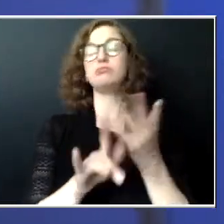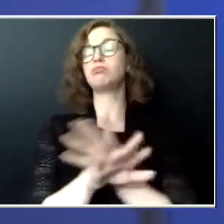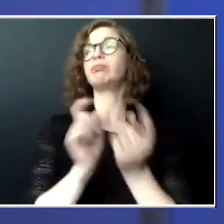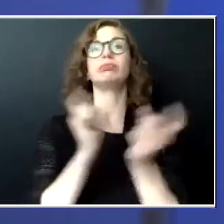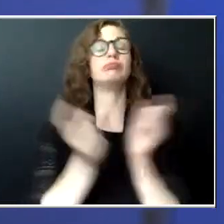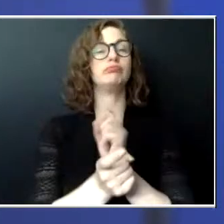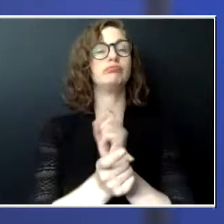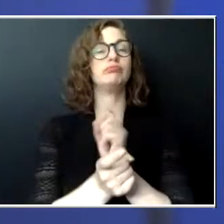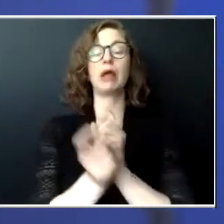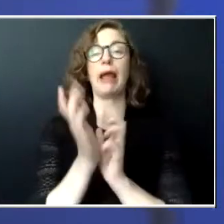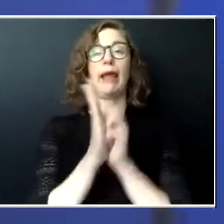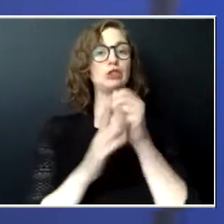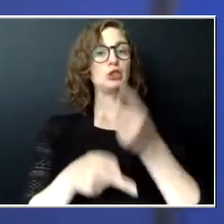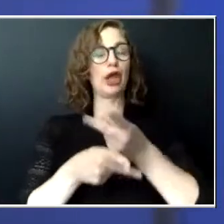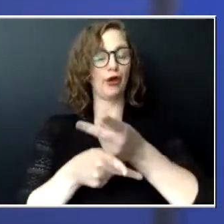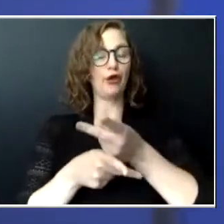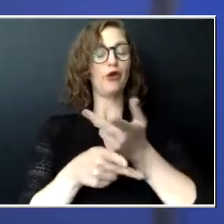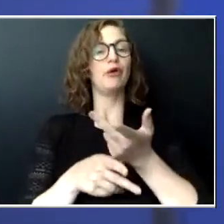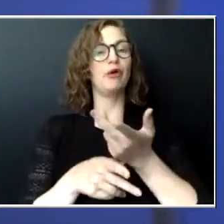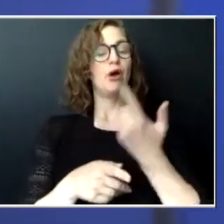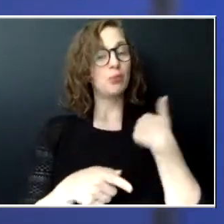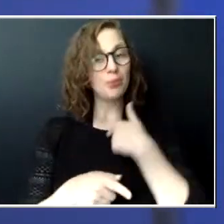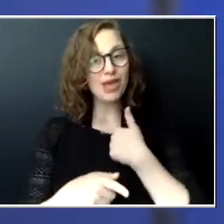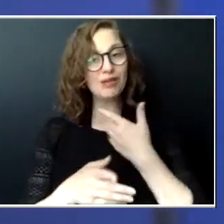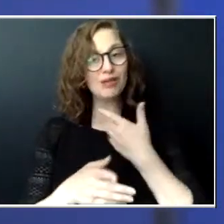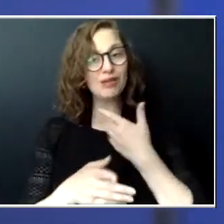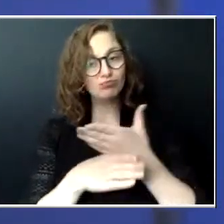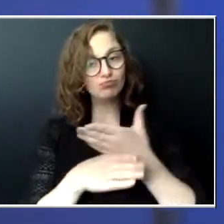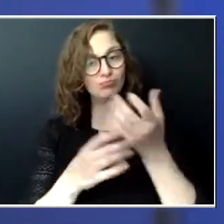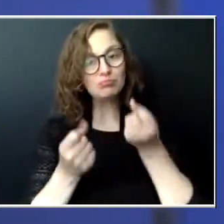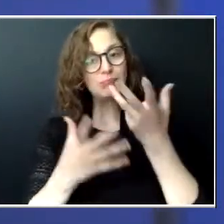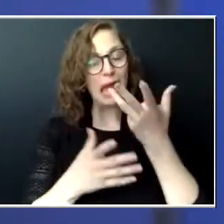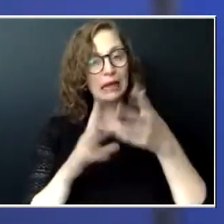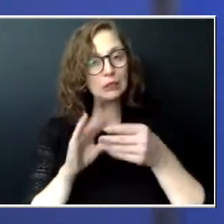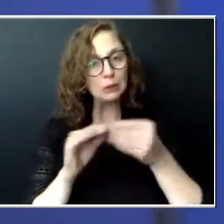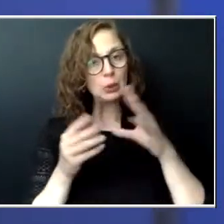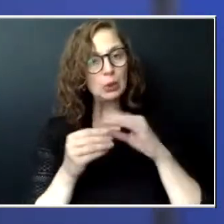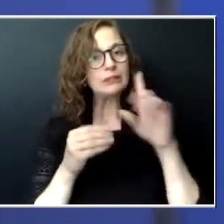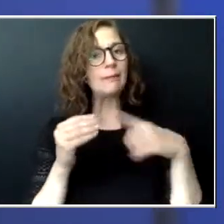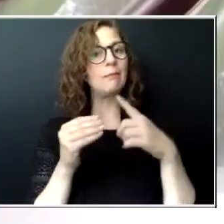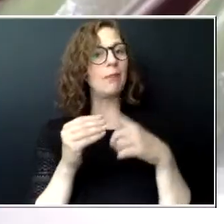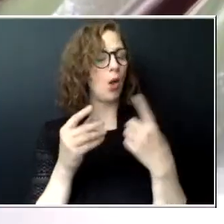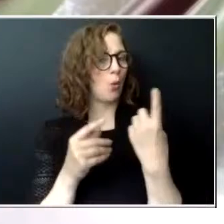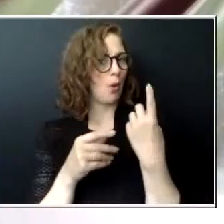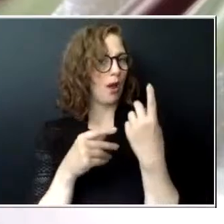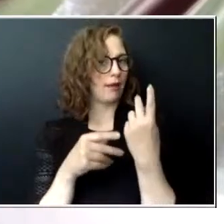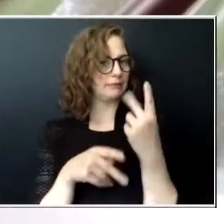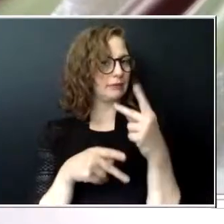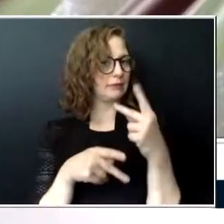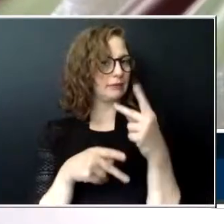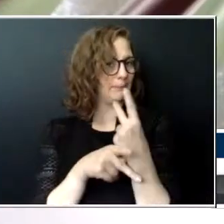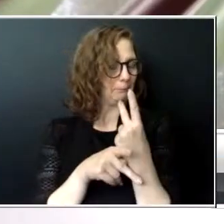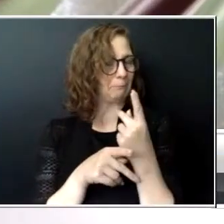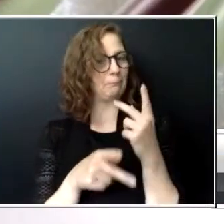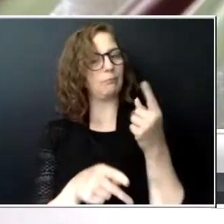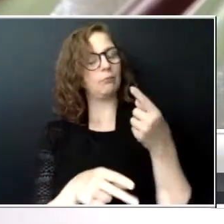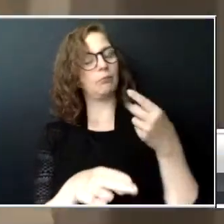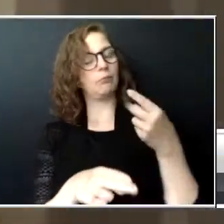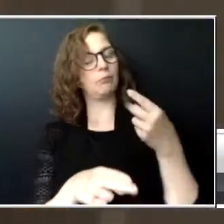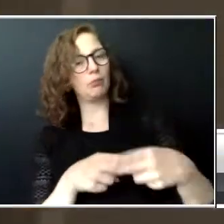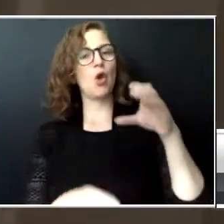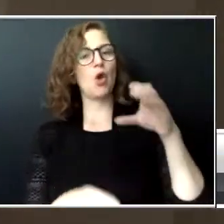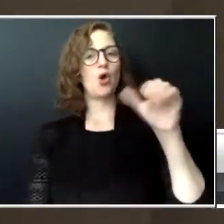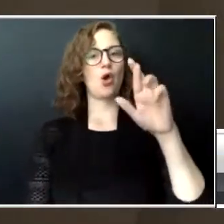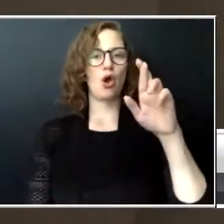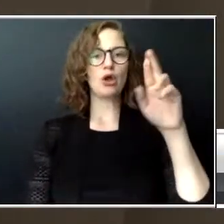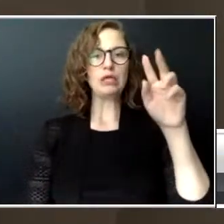several stories about one particular kind of immunotherapy called CAR T cell therapy. That's when your own immune cells are